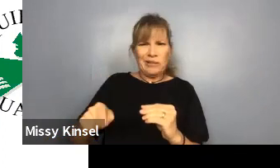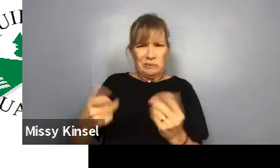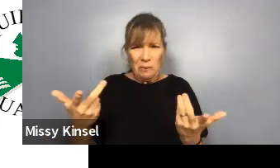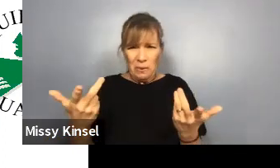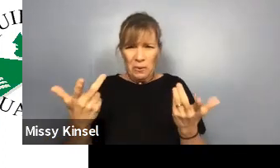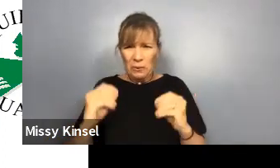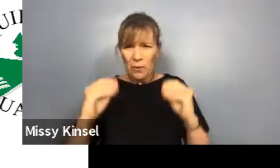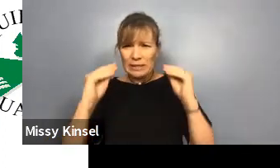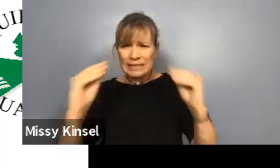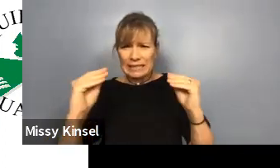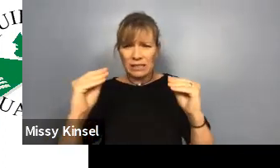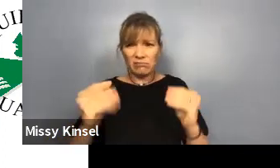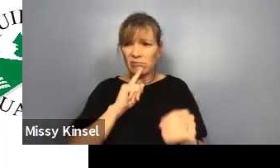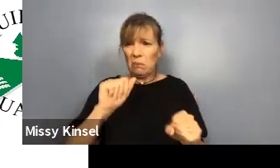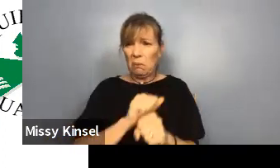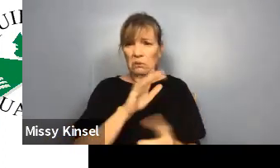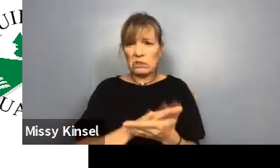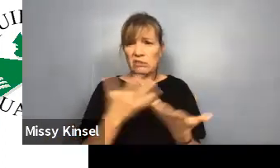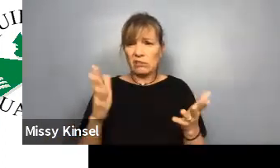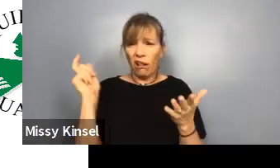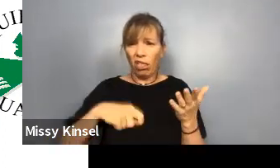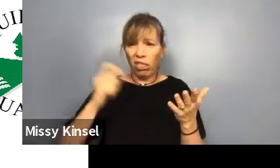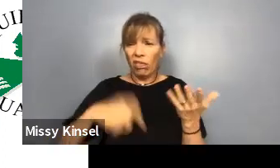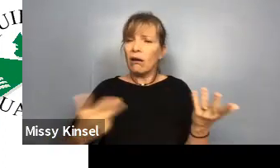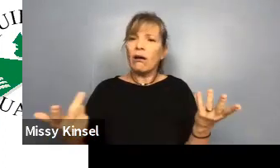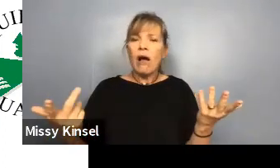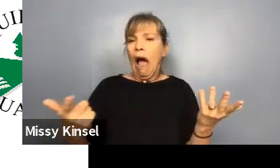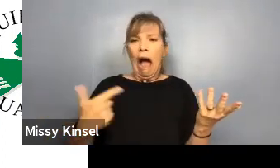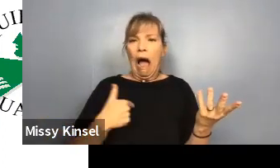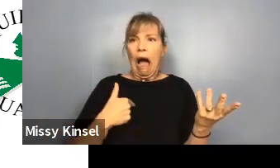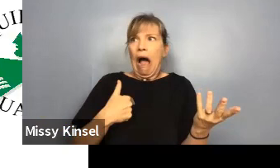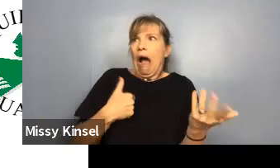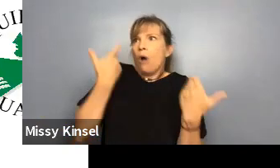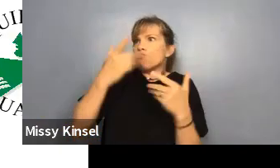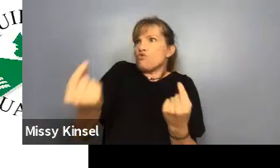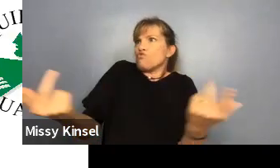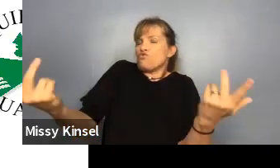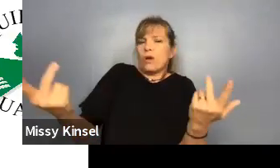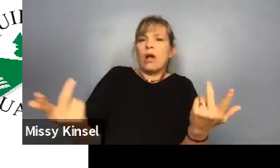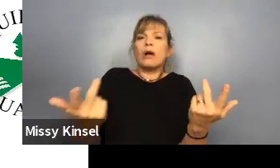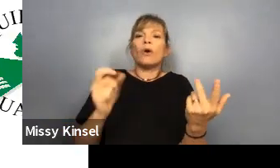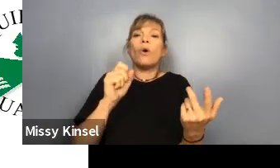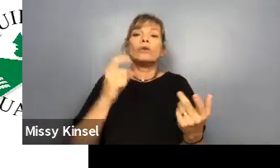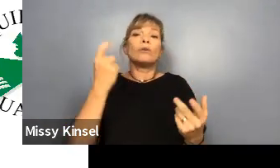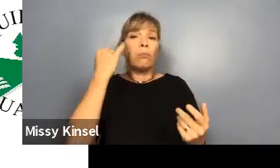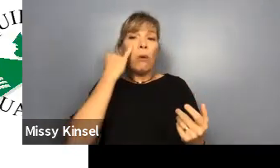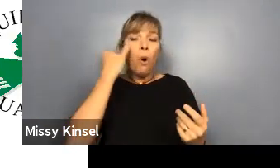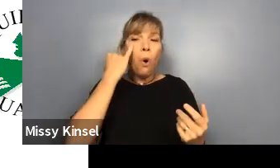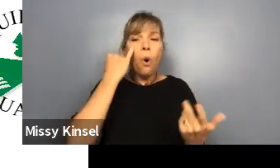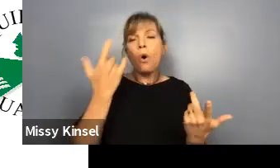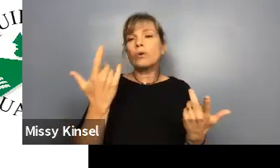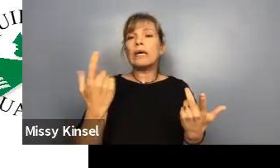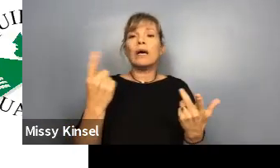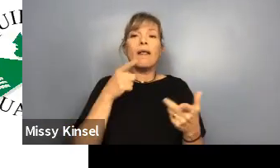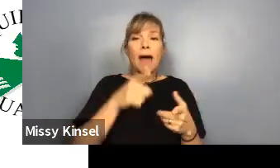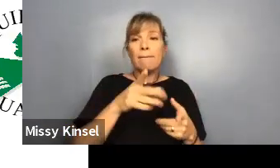any teaching, just worksheets. And I just don't know what to do. So if someone were to call in, you know, to the clinic and we were to